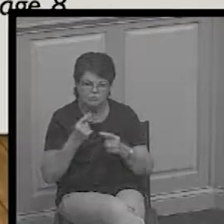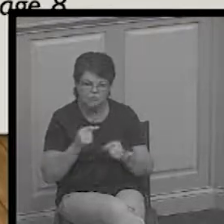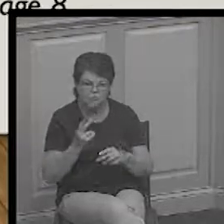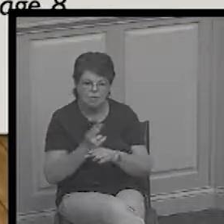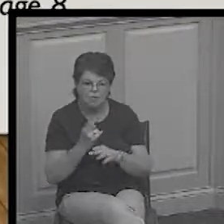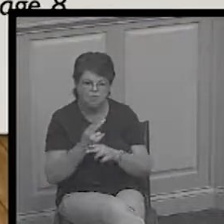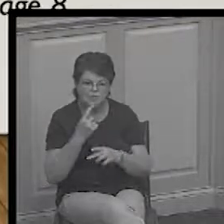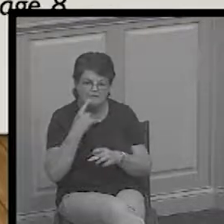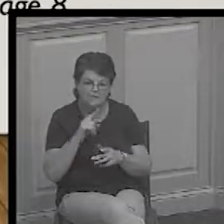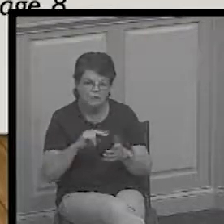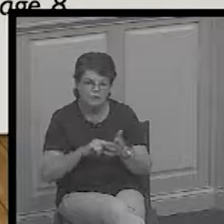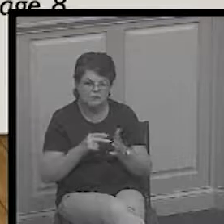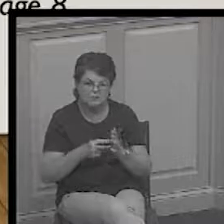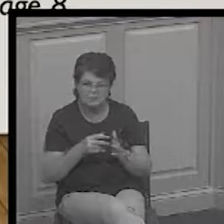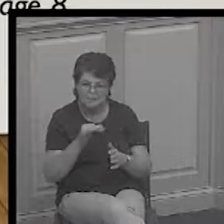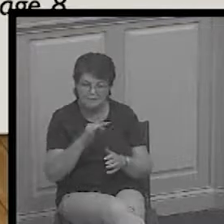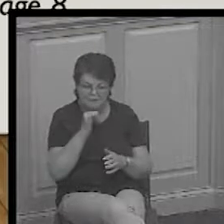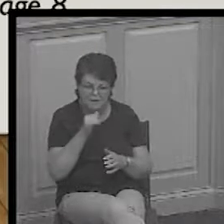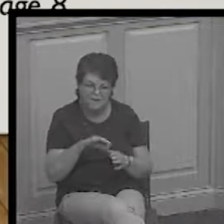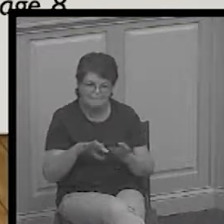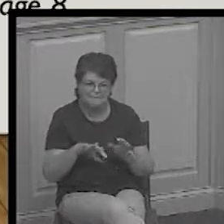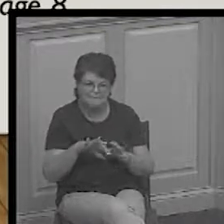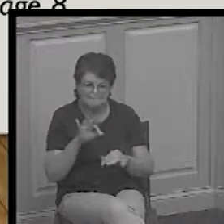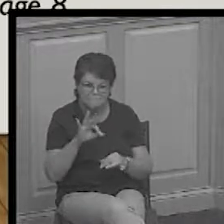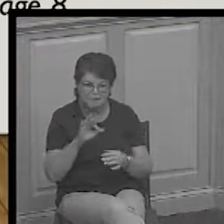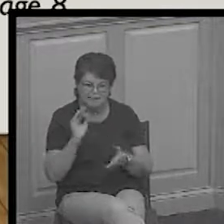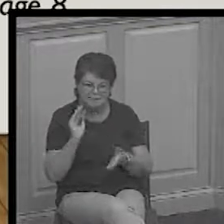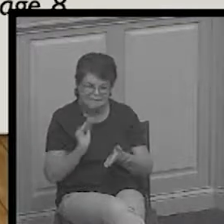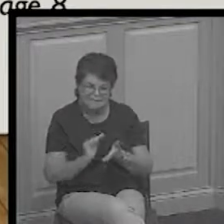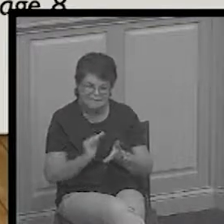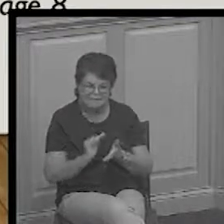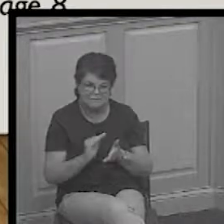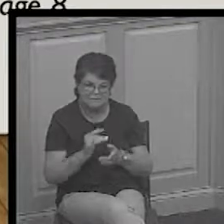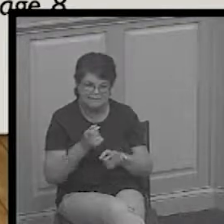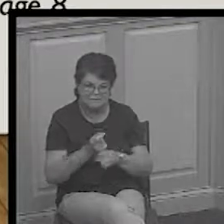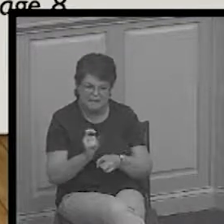was intended. If not, let's find the least damaging use for the building.